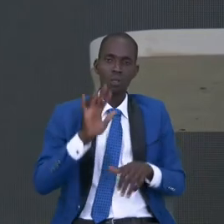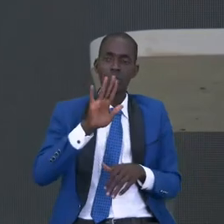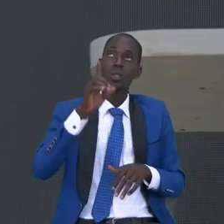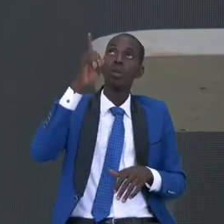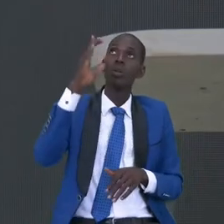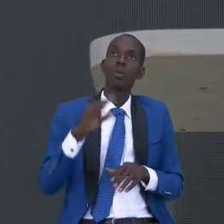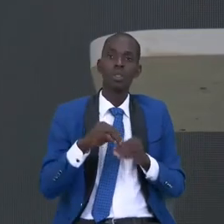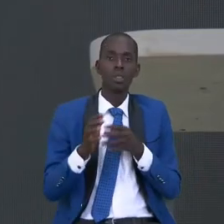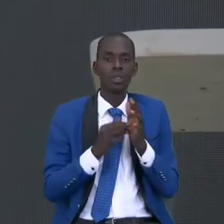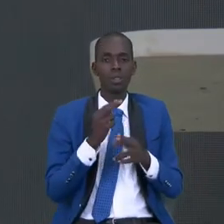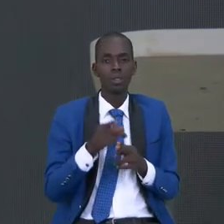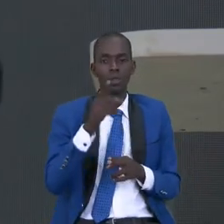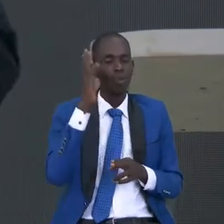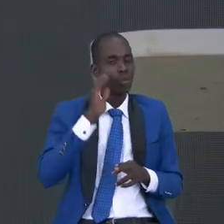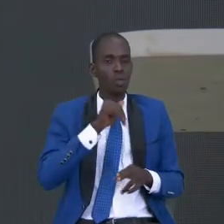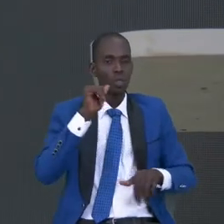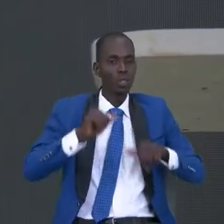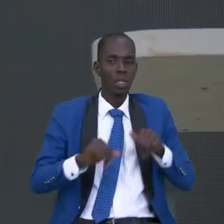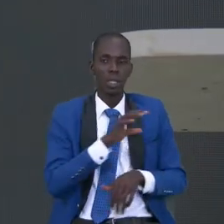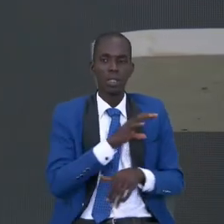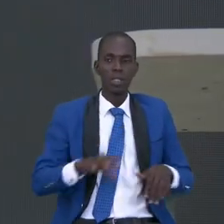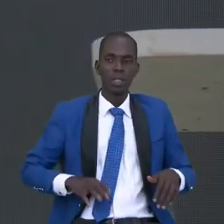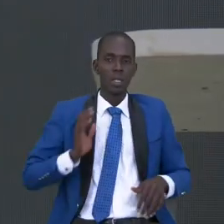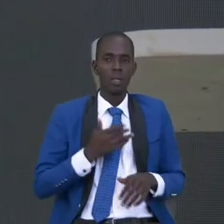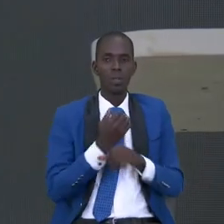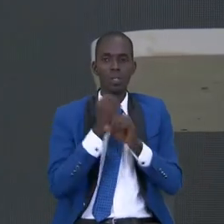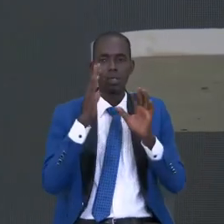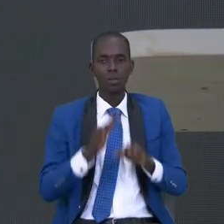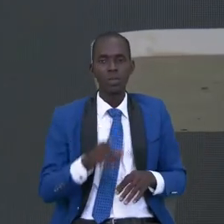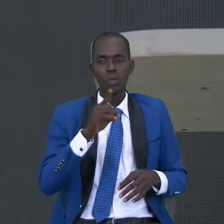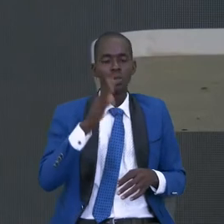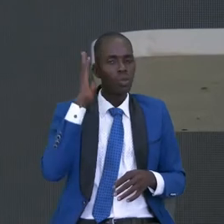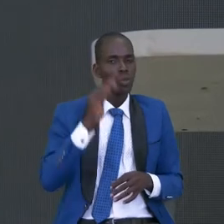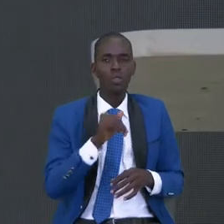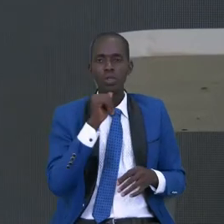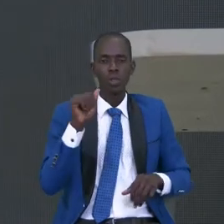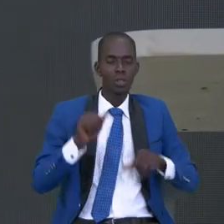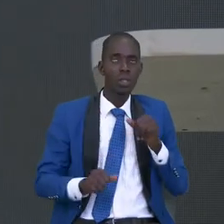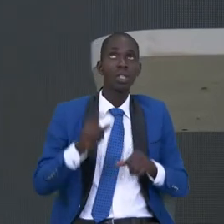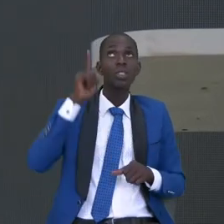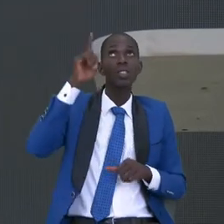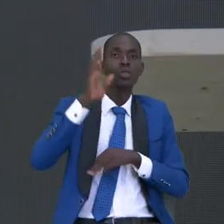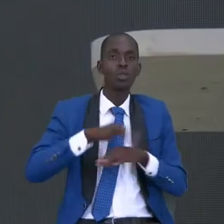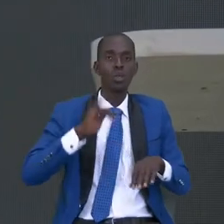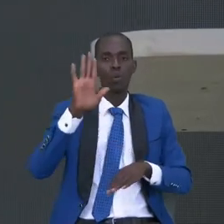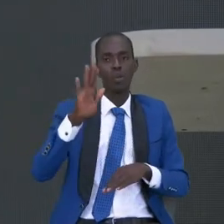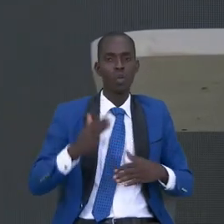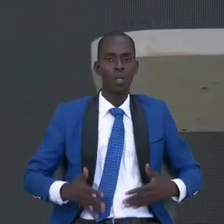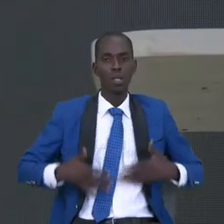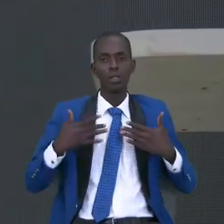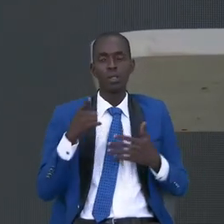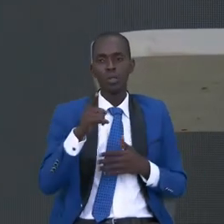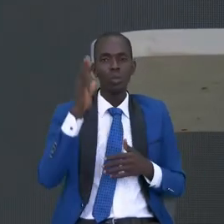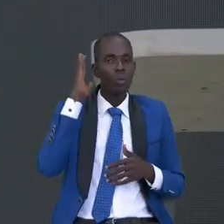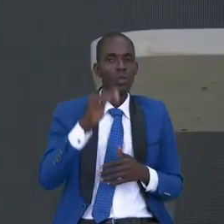doubt Christ our Savior. You will not doubt his calling upon your life. You will not doubt his